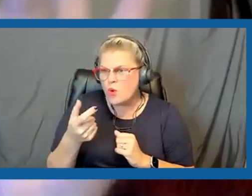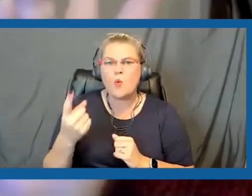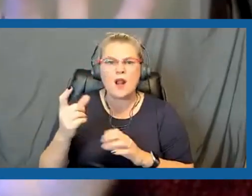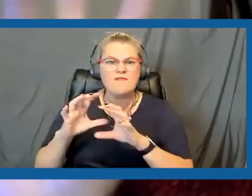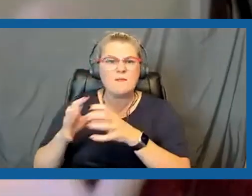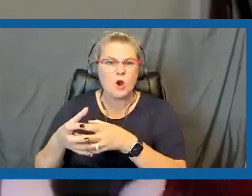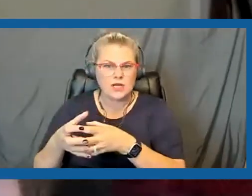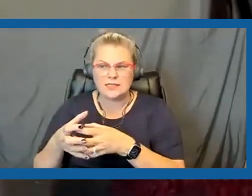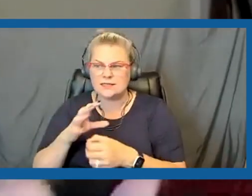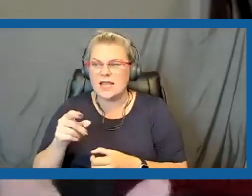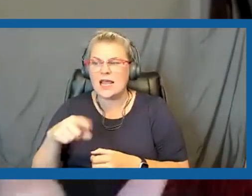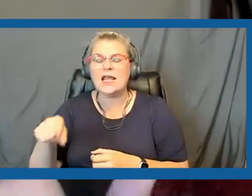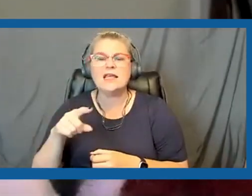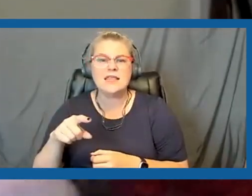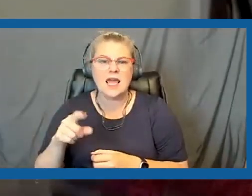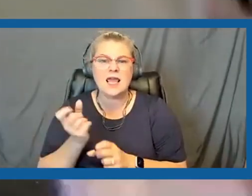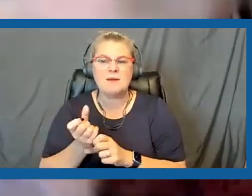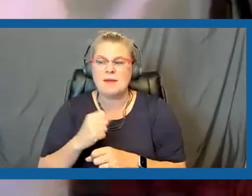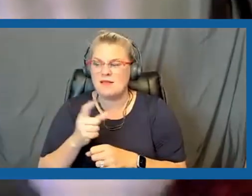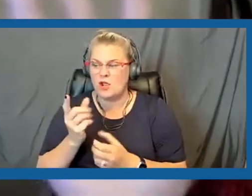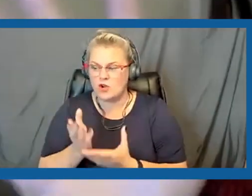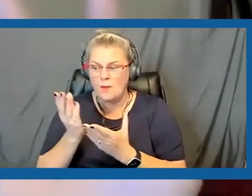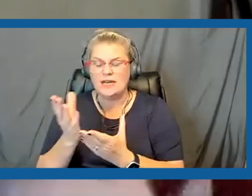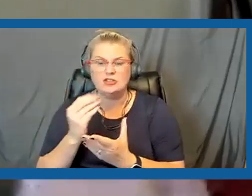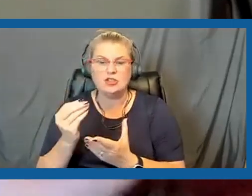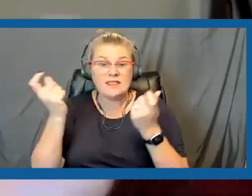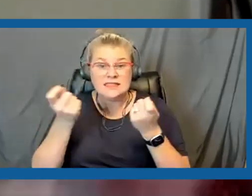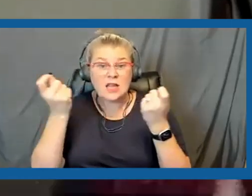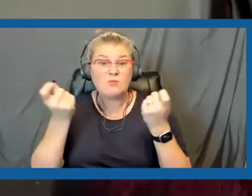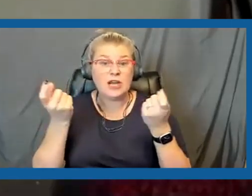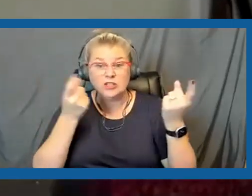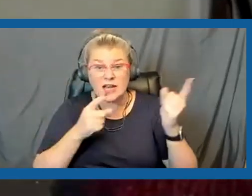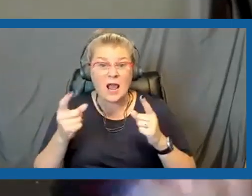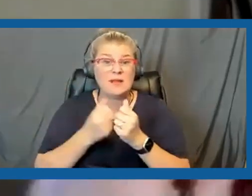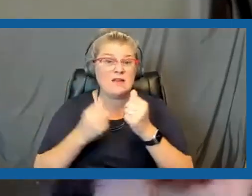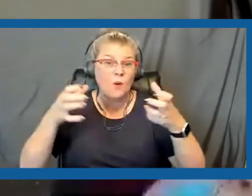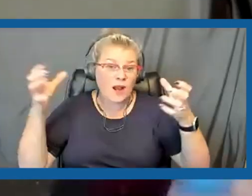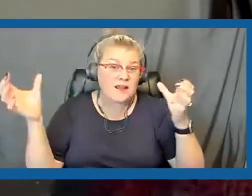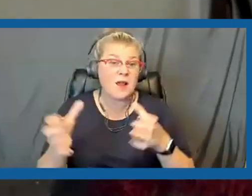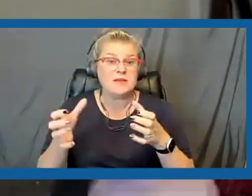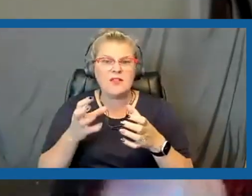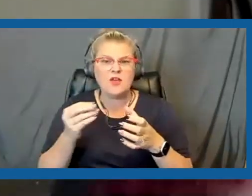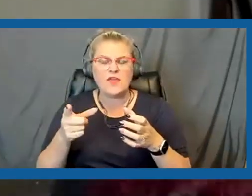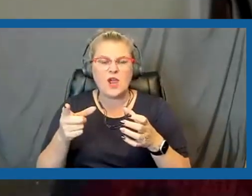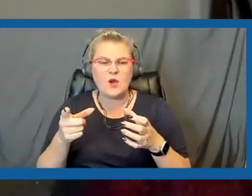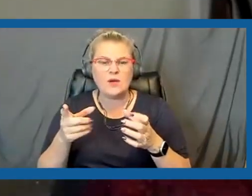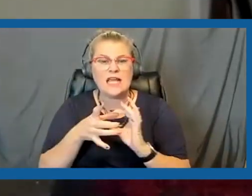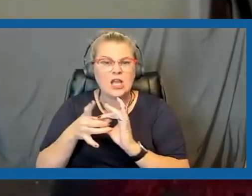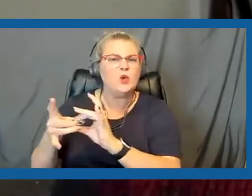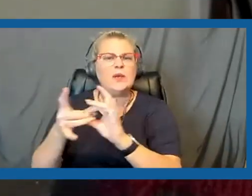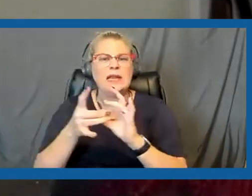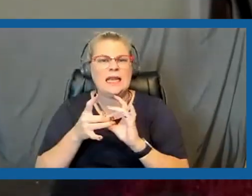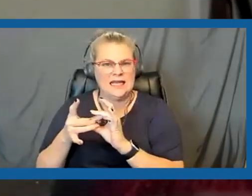parties, and they had made their nomination, and the celebration that had happened. Everyone had come together, and there was a unity